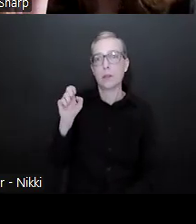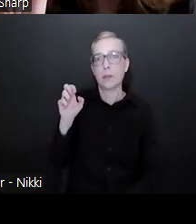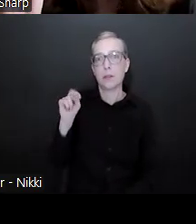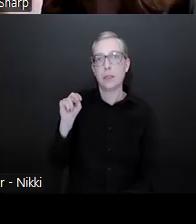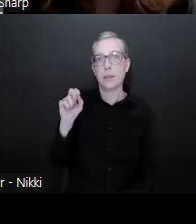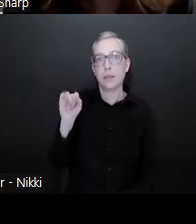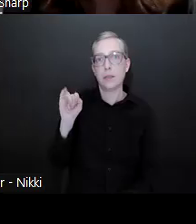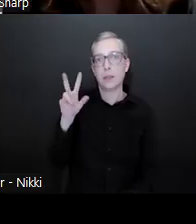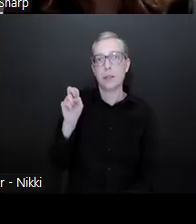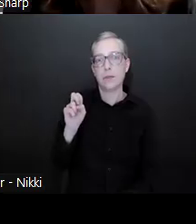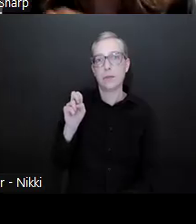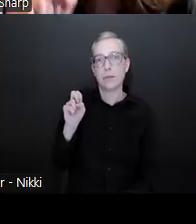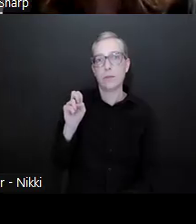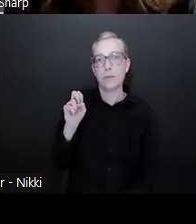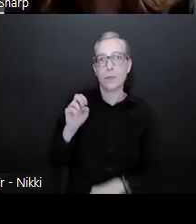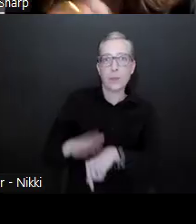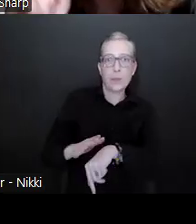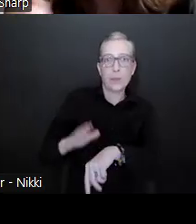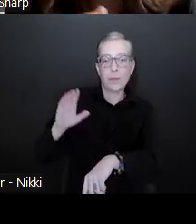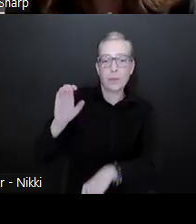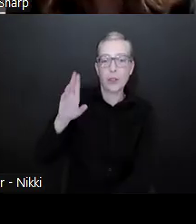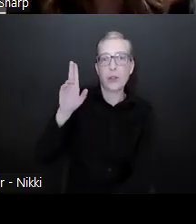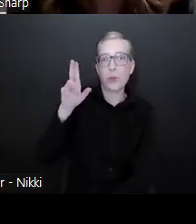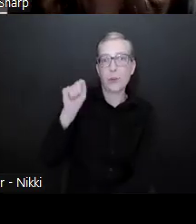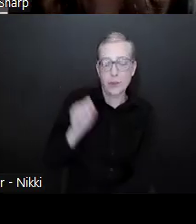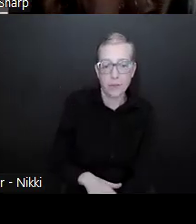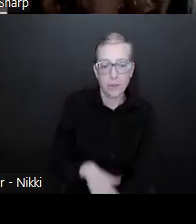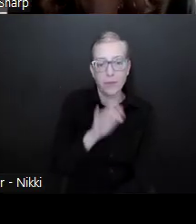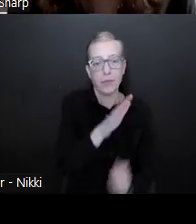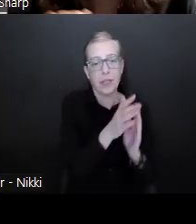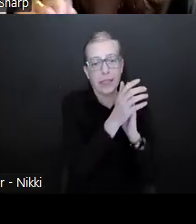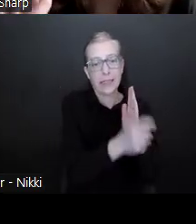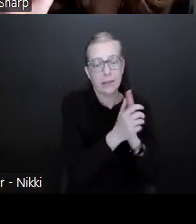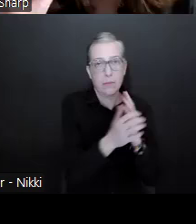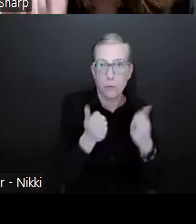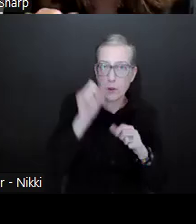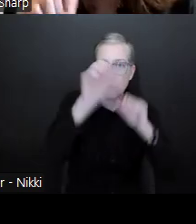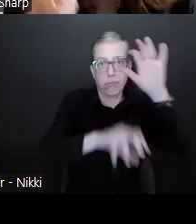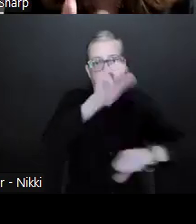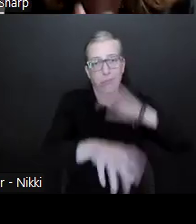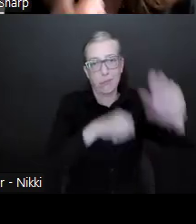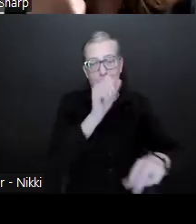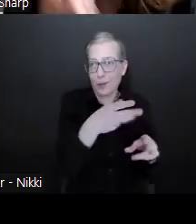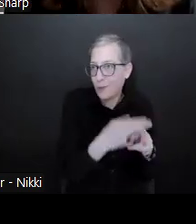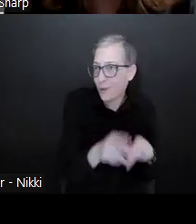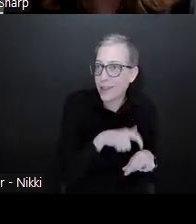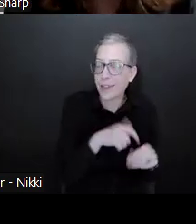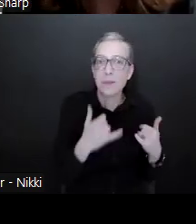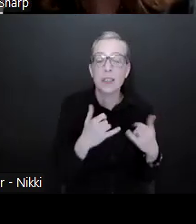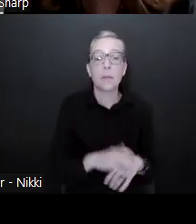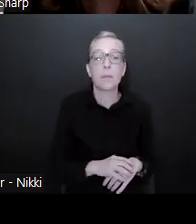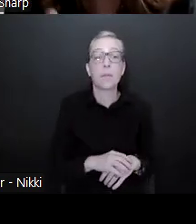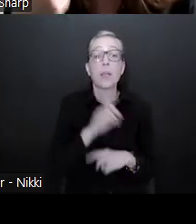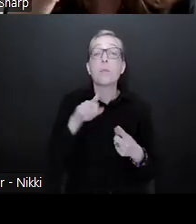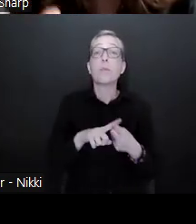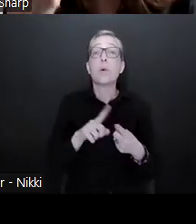this is your skills that I'm trying to impart in a very short amount of time today. When you are sharing transparently with